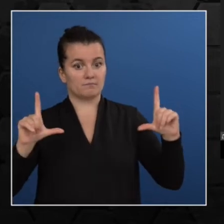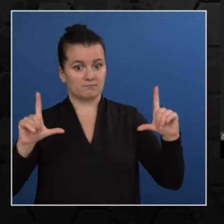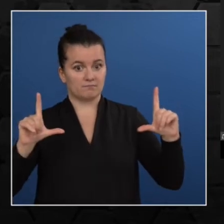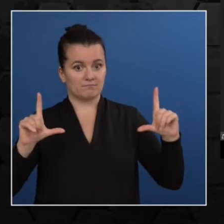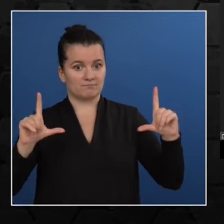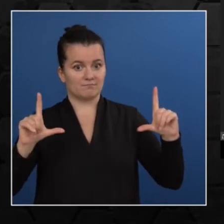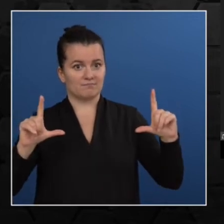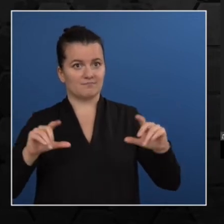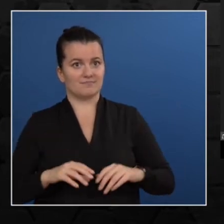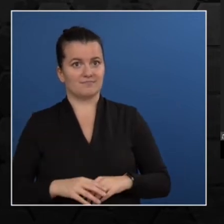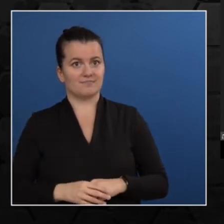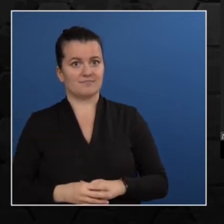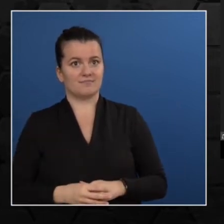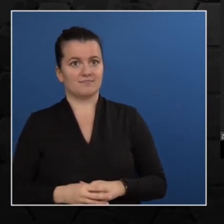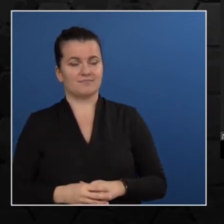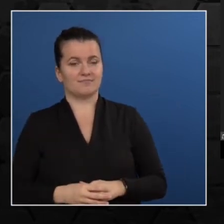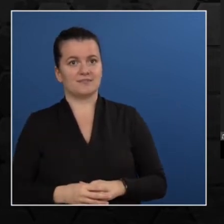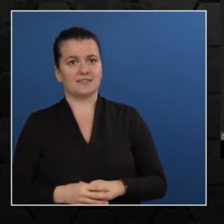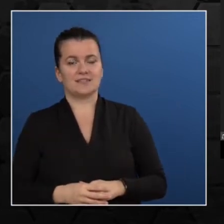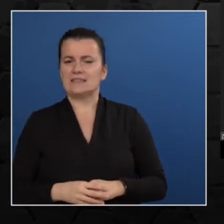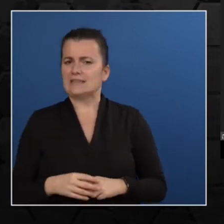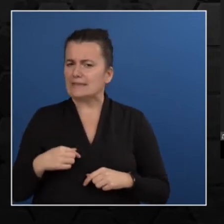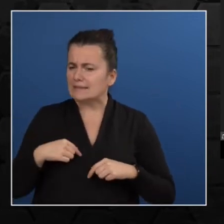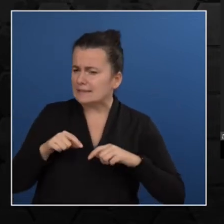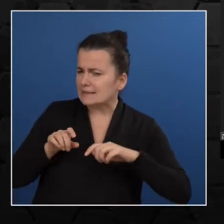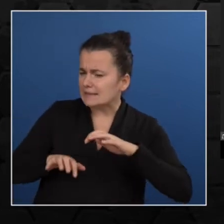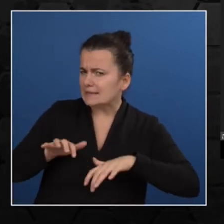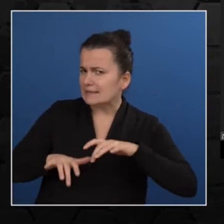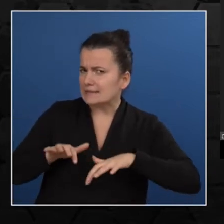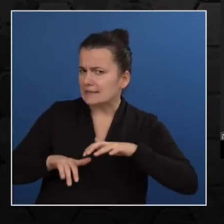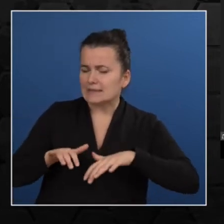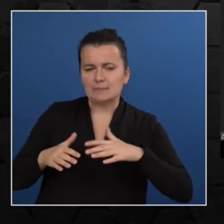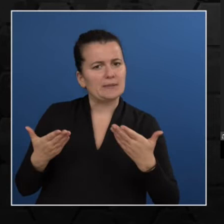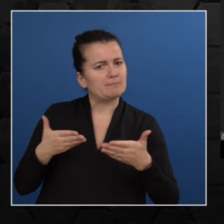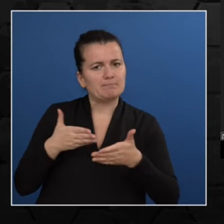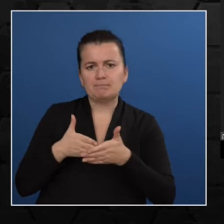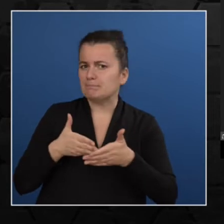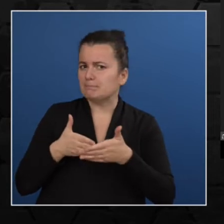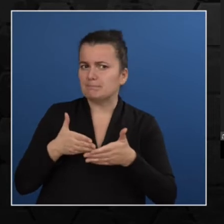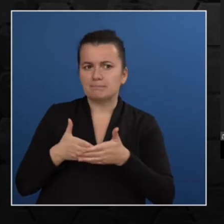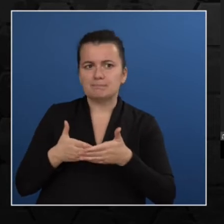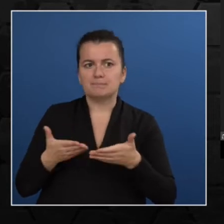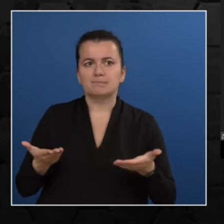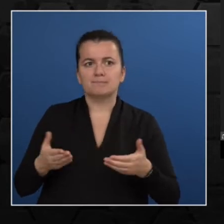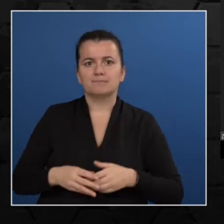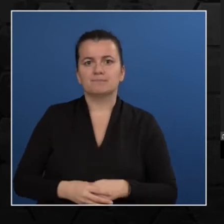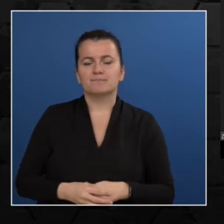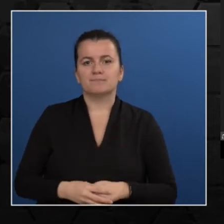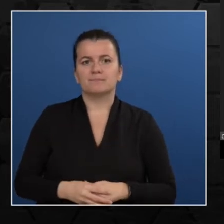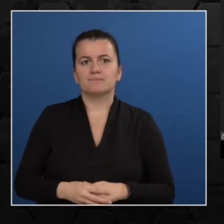It doesn't seem to be working. I have this tool, I'm looking for it.